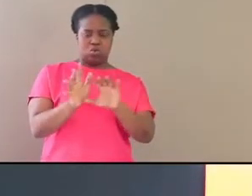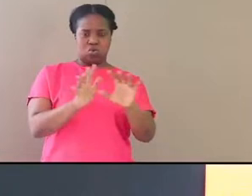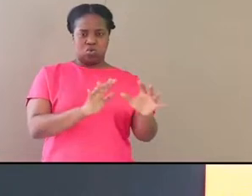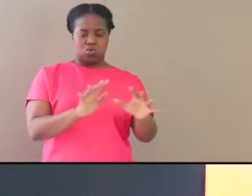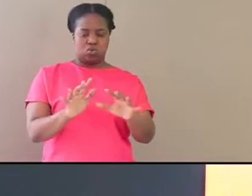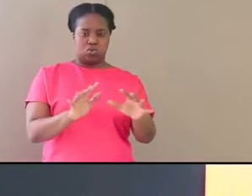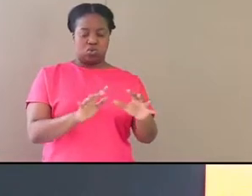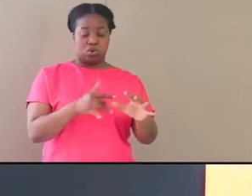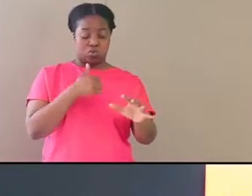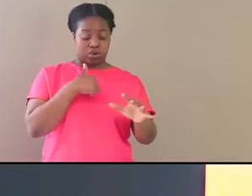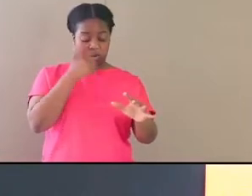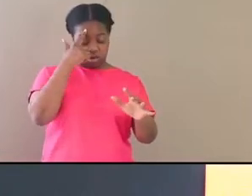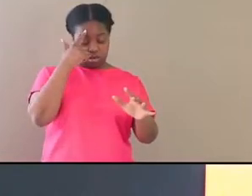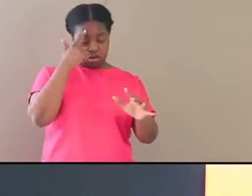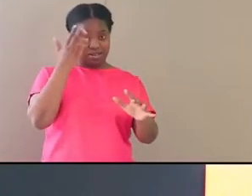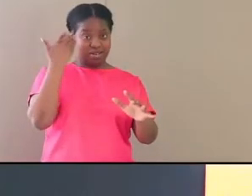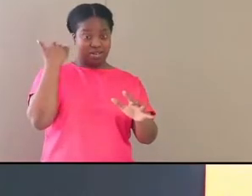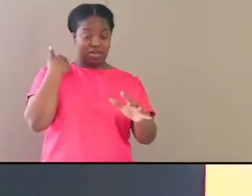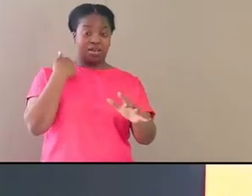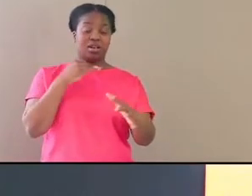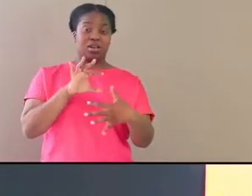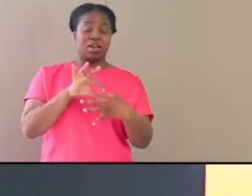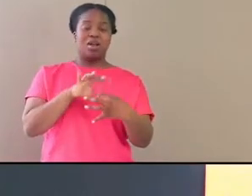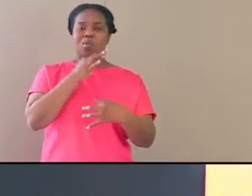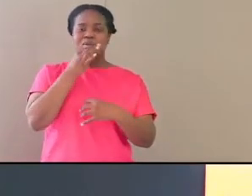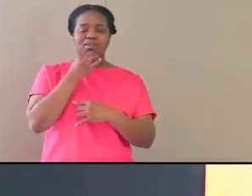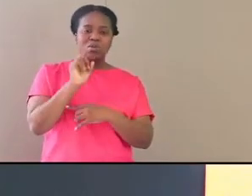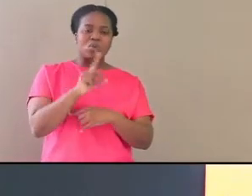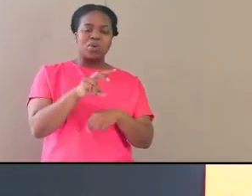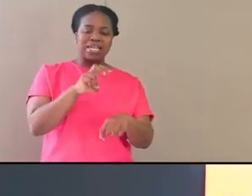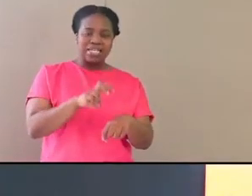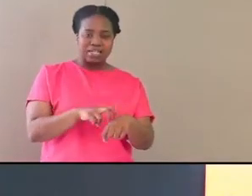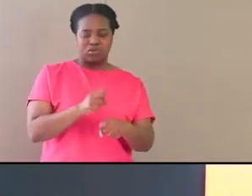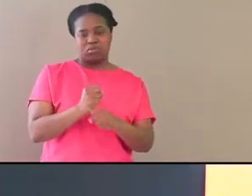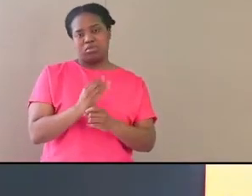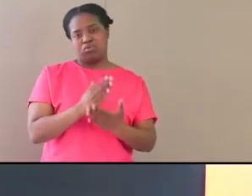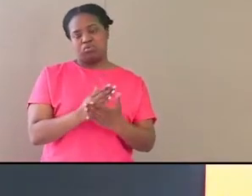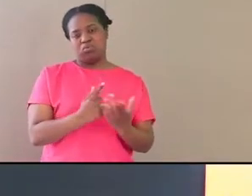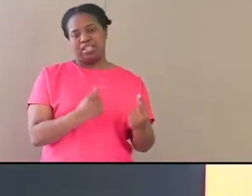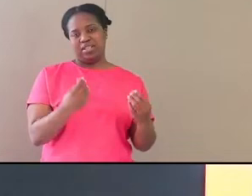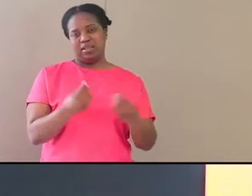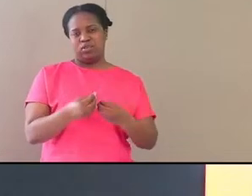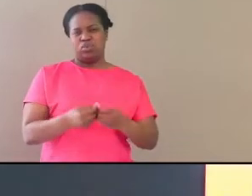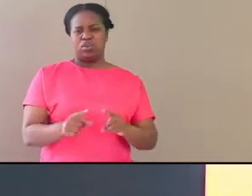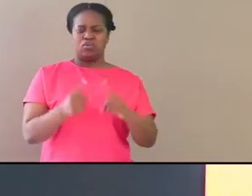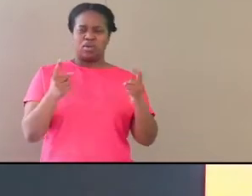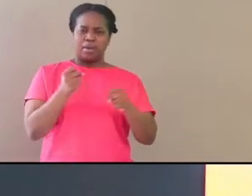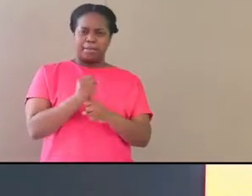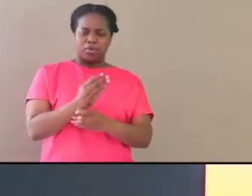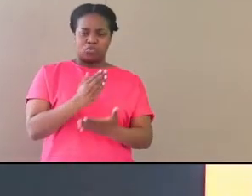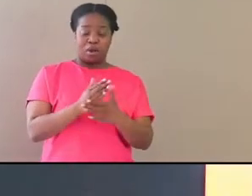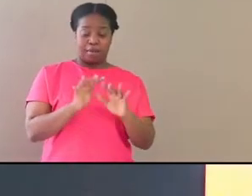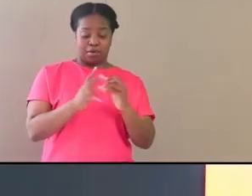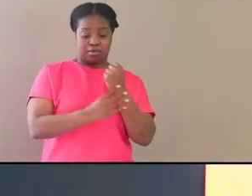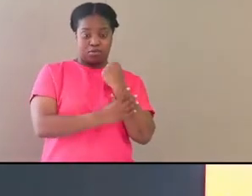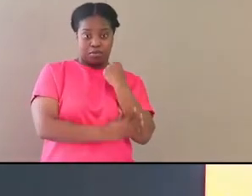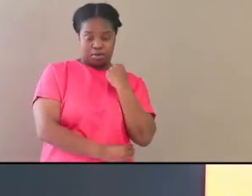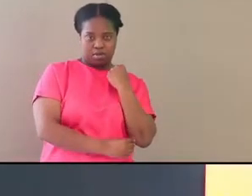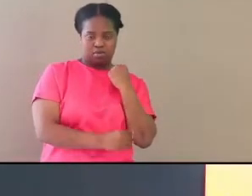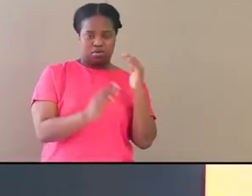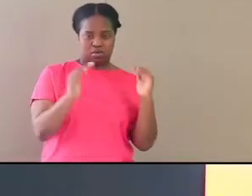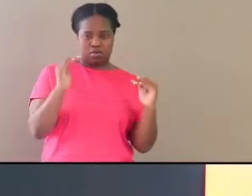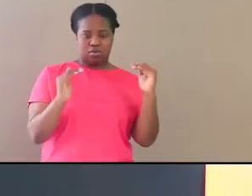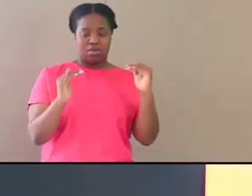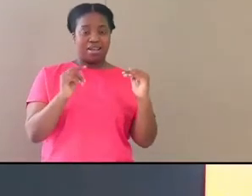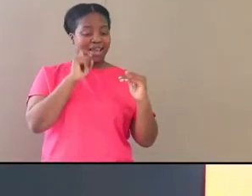that we had made as a country long time ago to say we need to do something different about the gap of people that are between